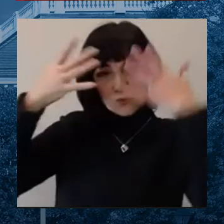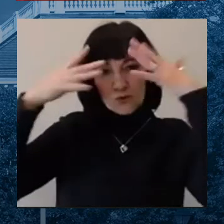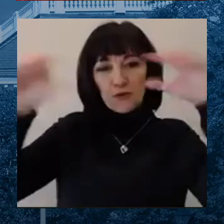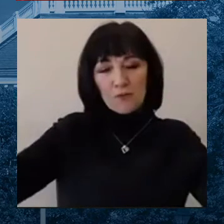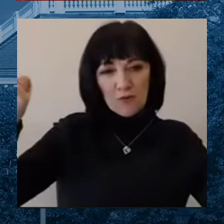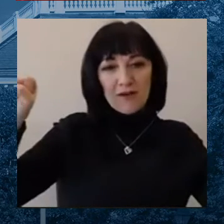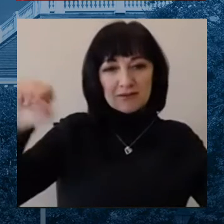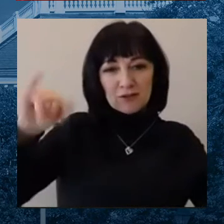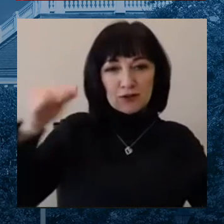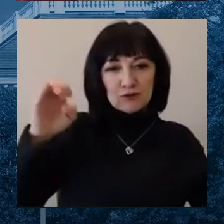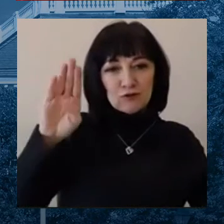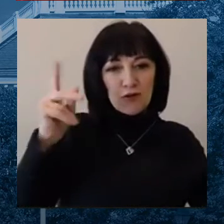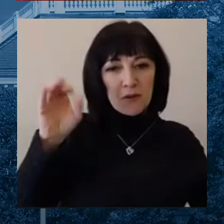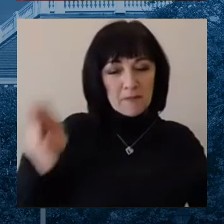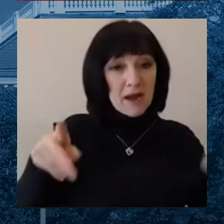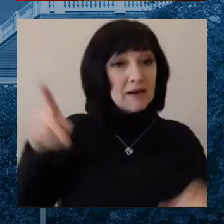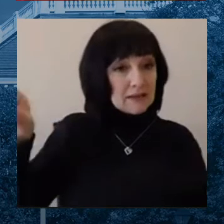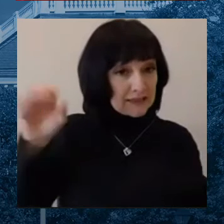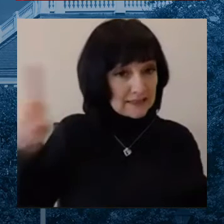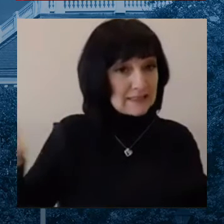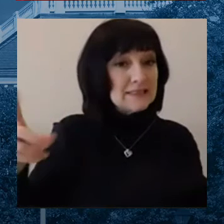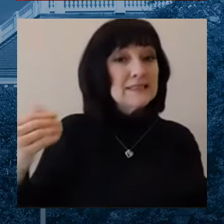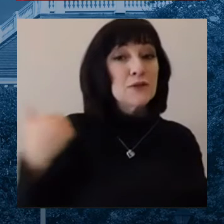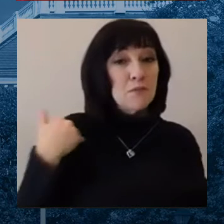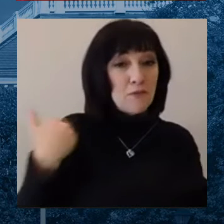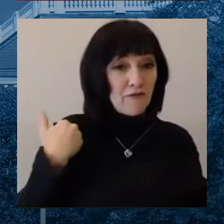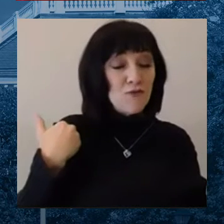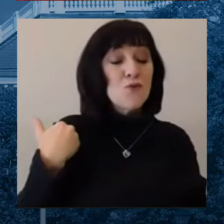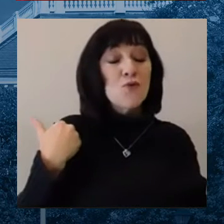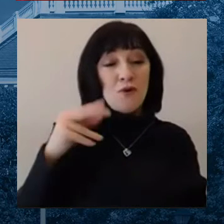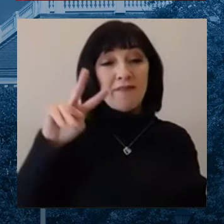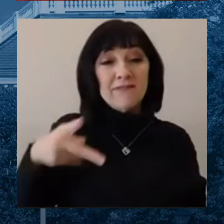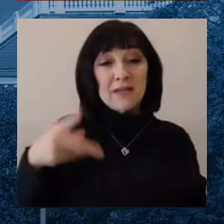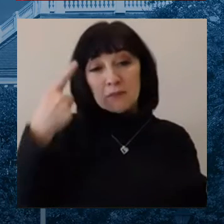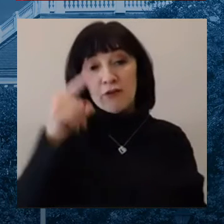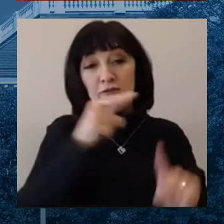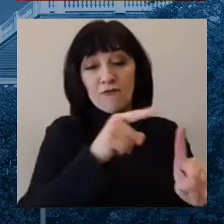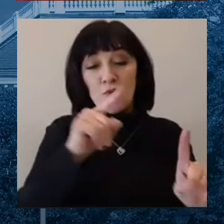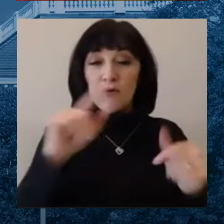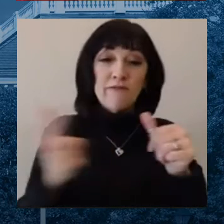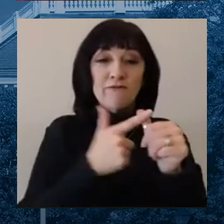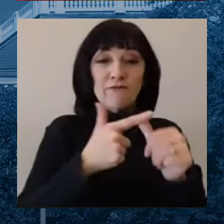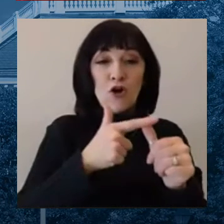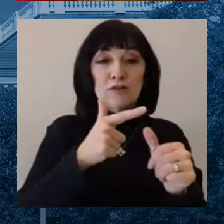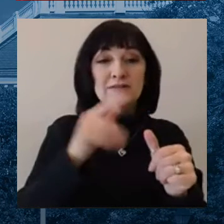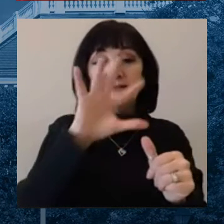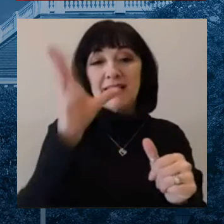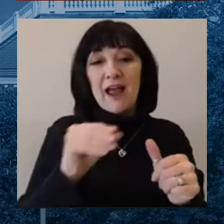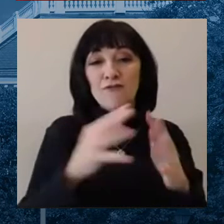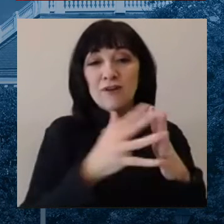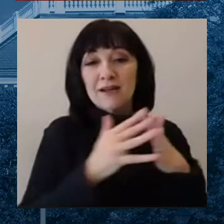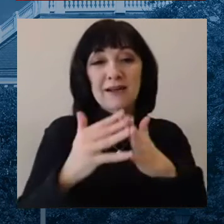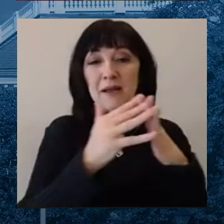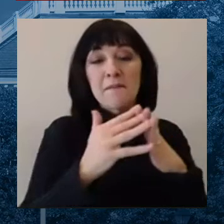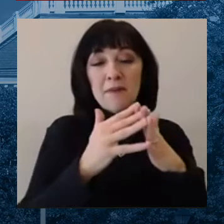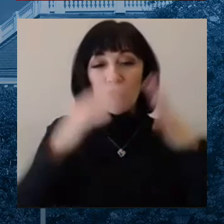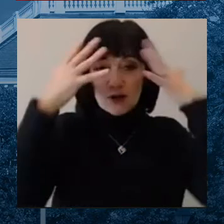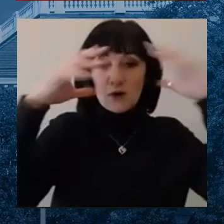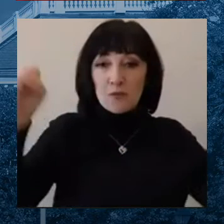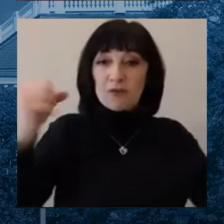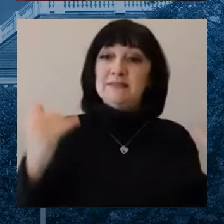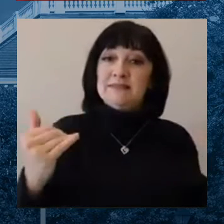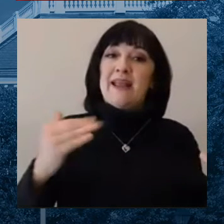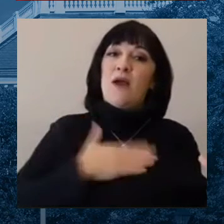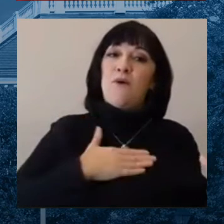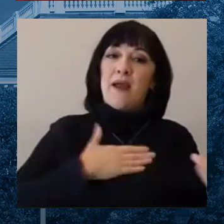to the first African-American president of our state, and the leadership that he brings to our nation now, which he